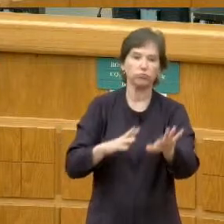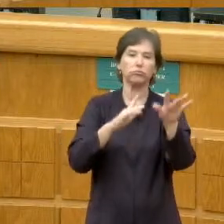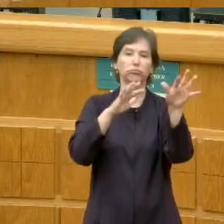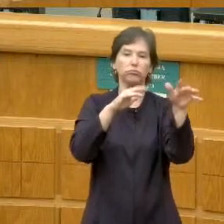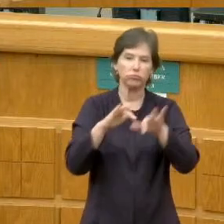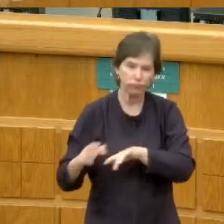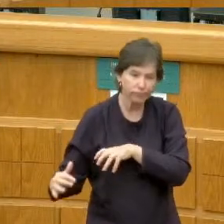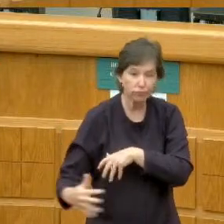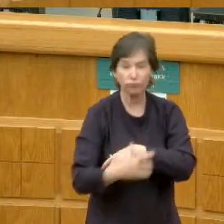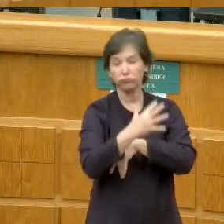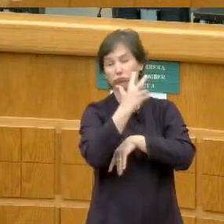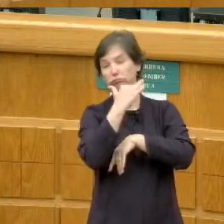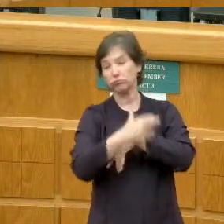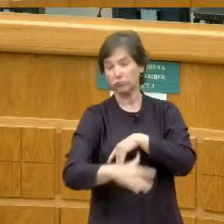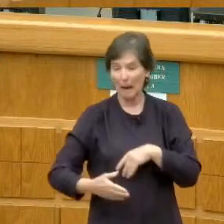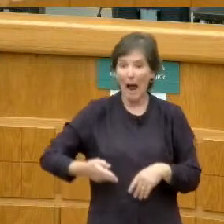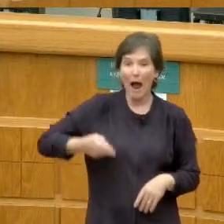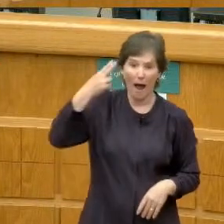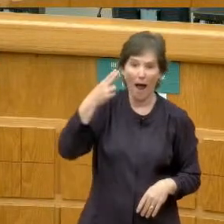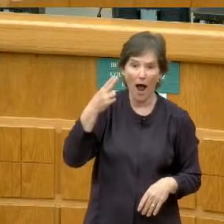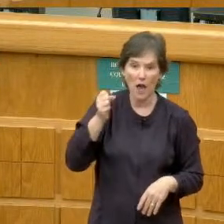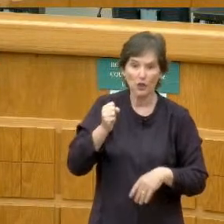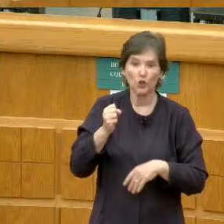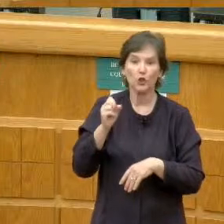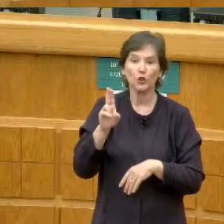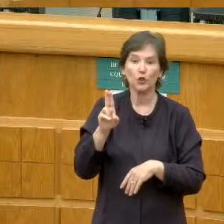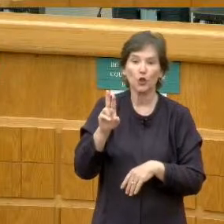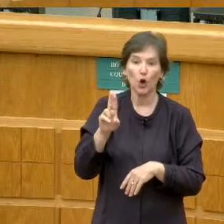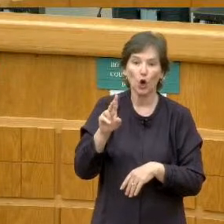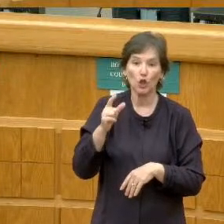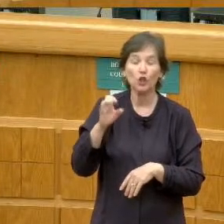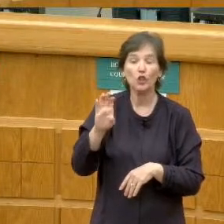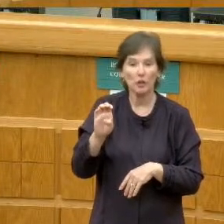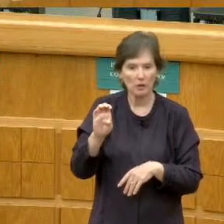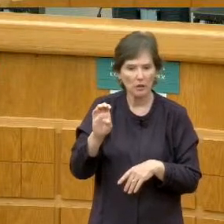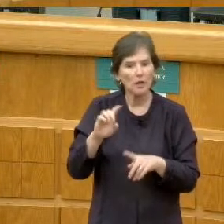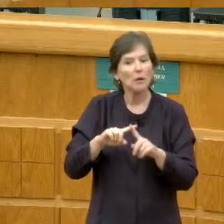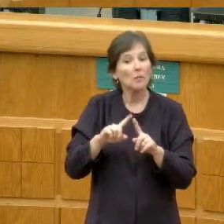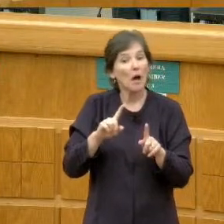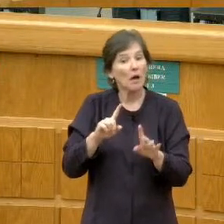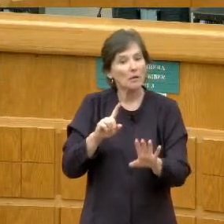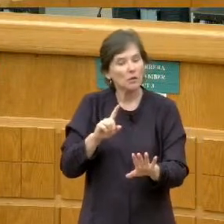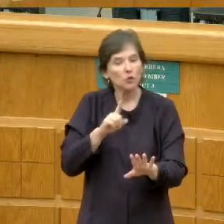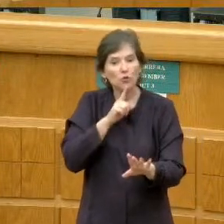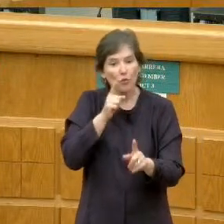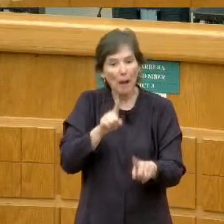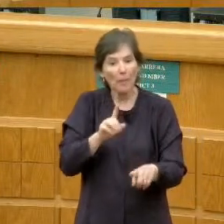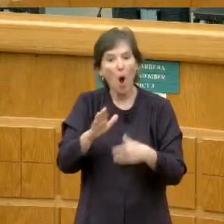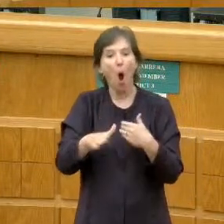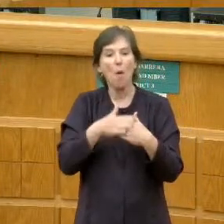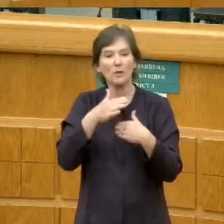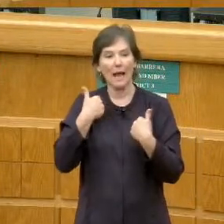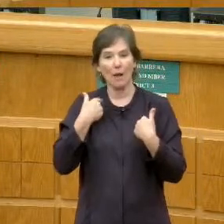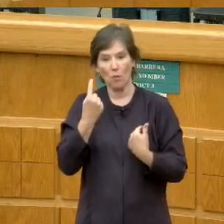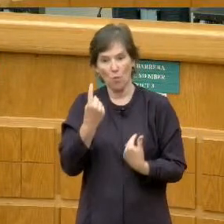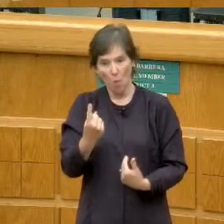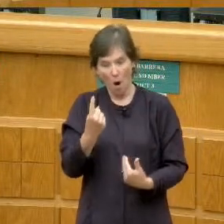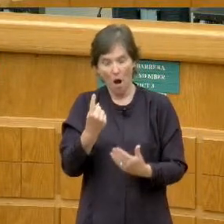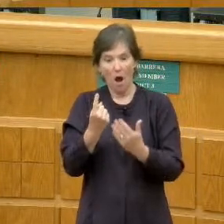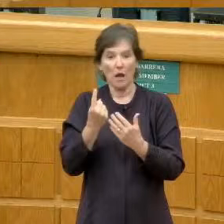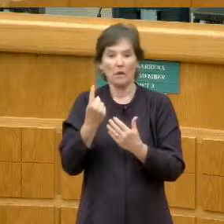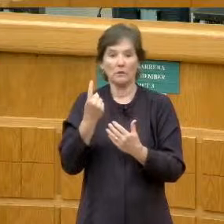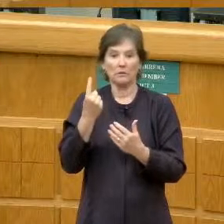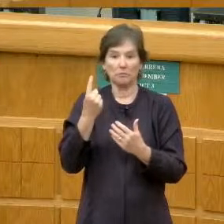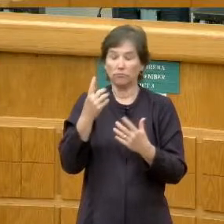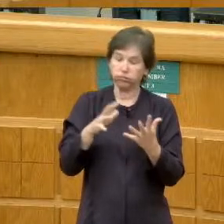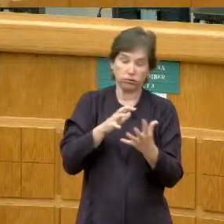of its infrastructure. We did almost have a near tragedy, however, and there was a boat with 3 adults. Many of you may